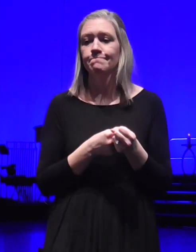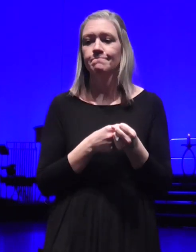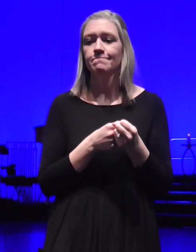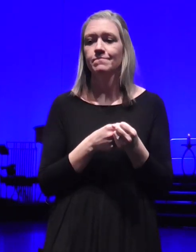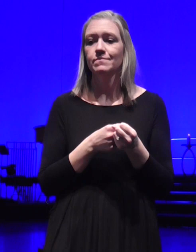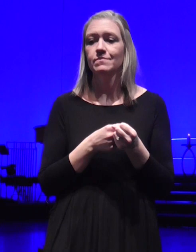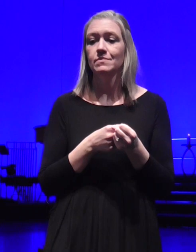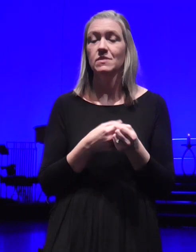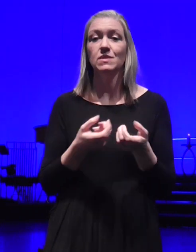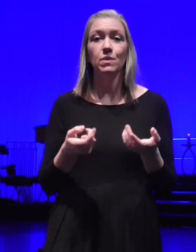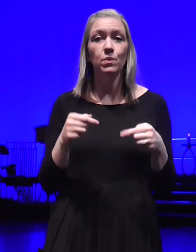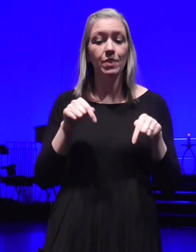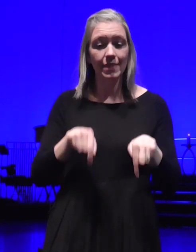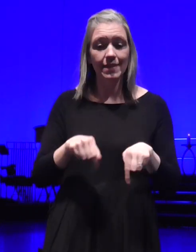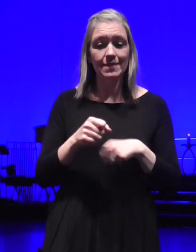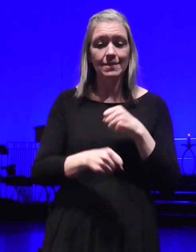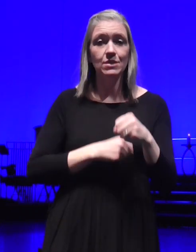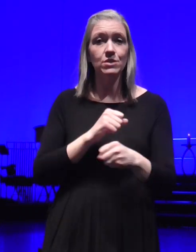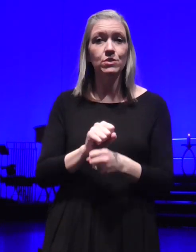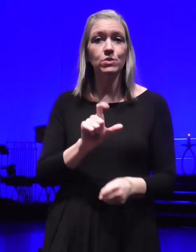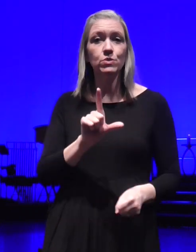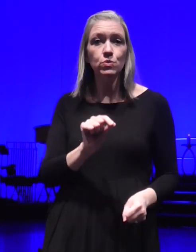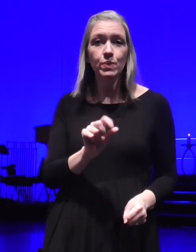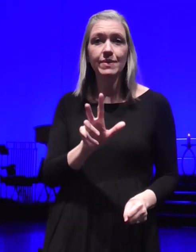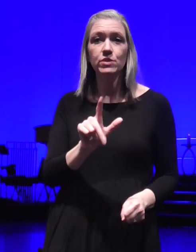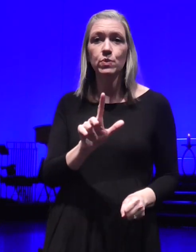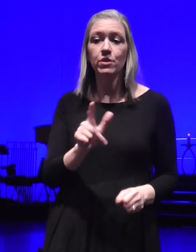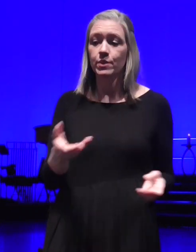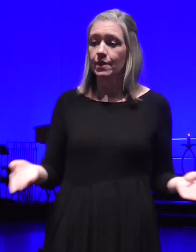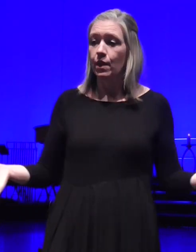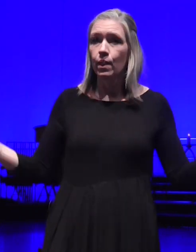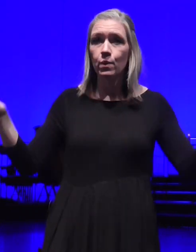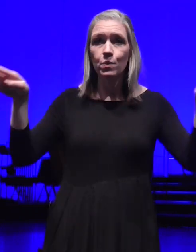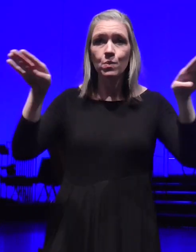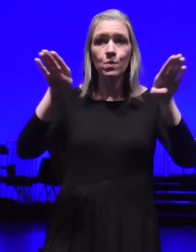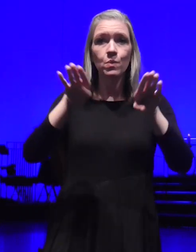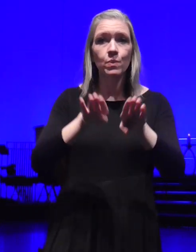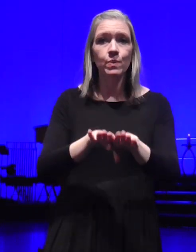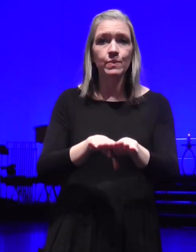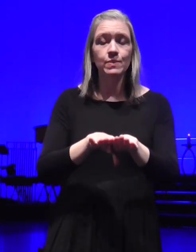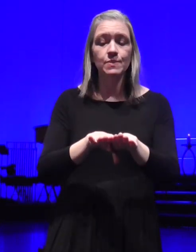close out this 2023 year.